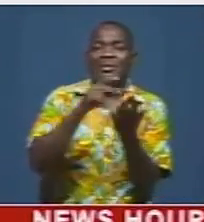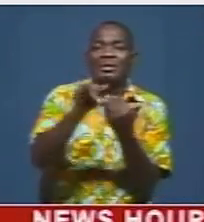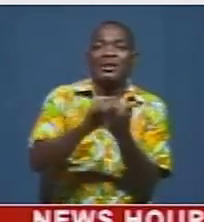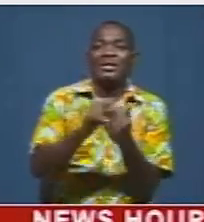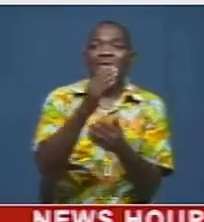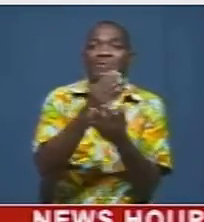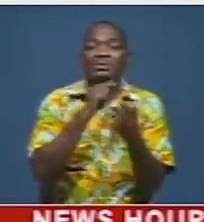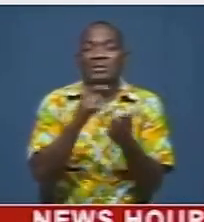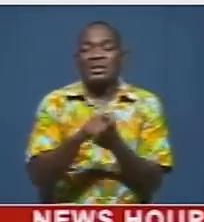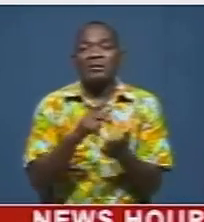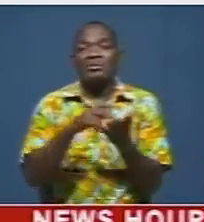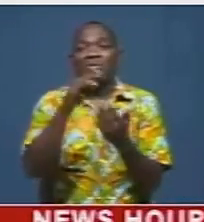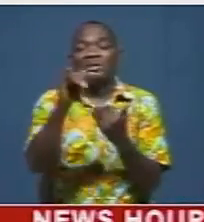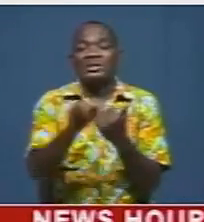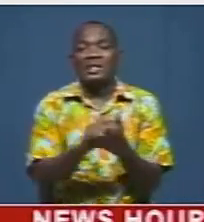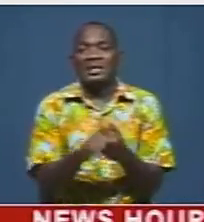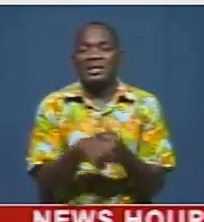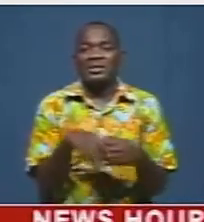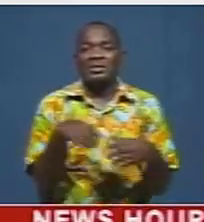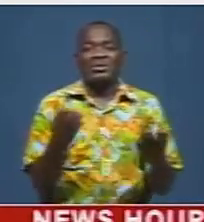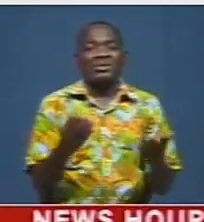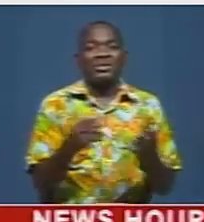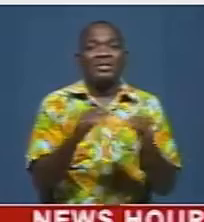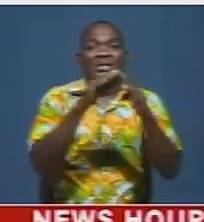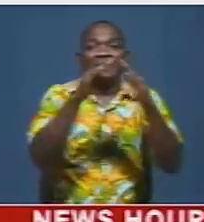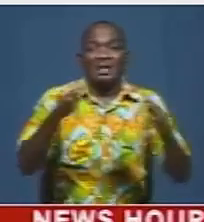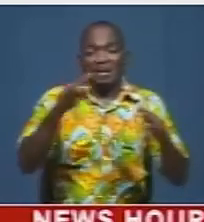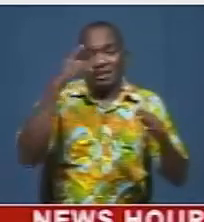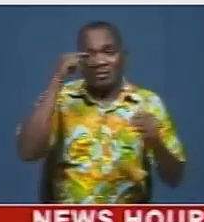it as a grass cutter breeding house.